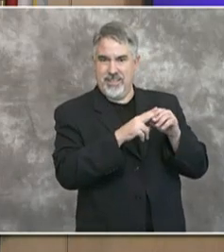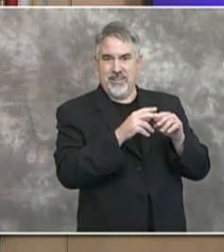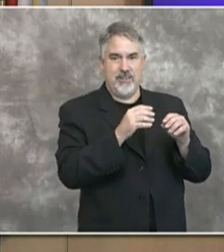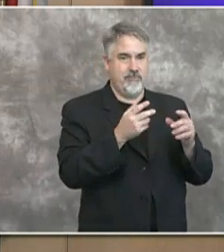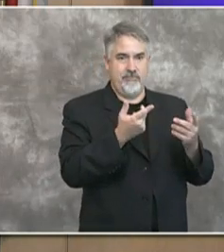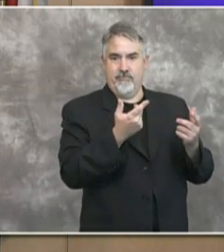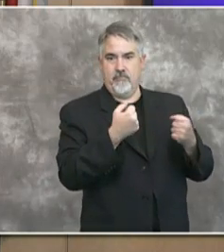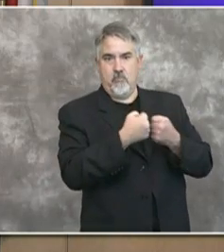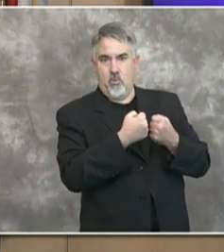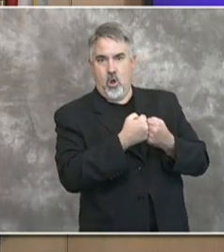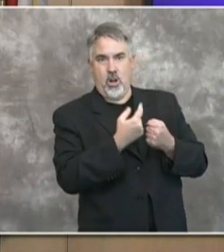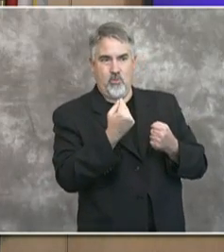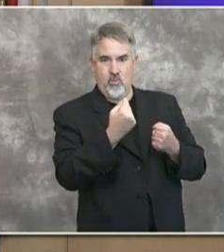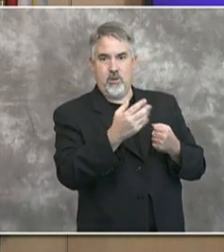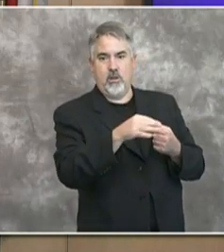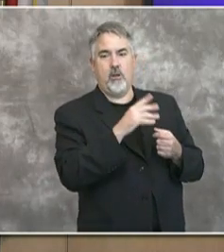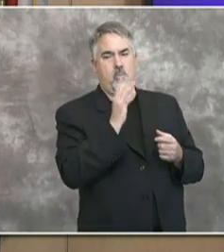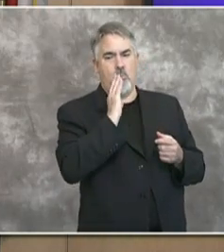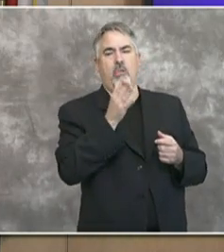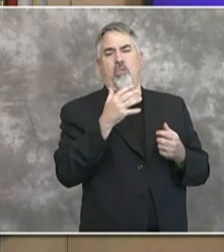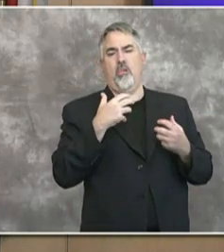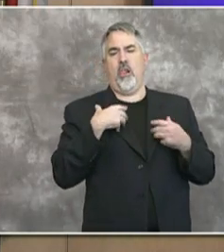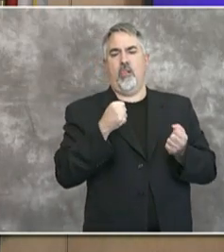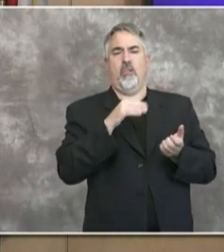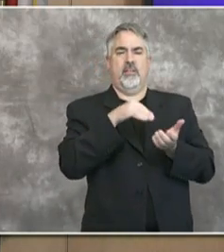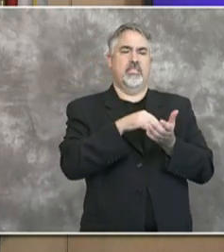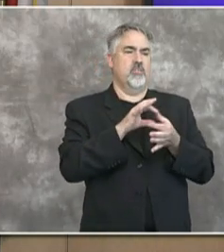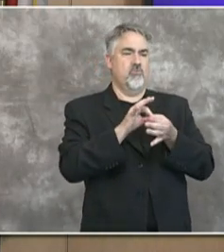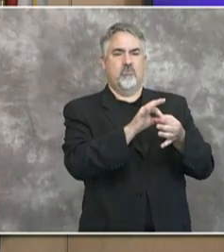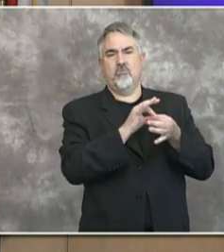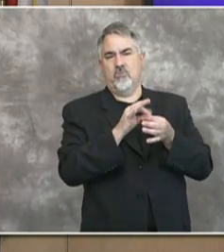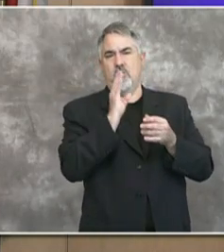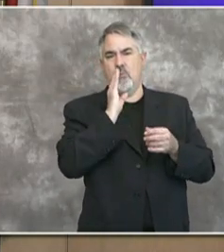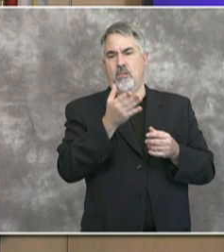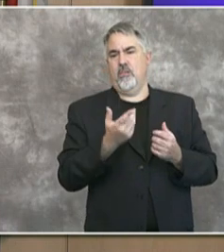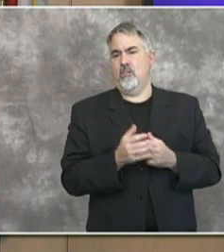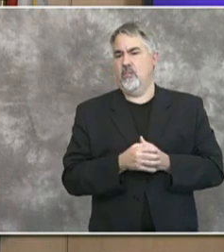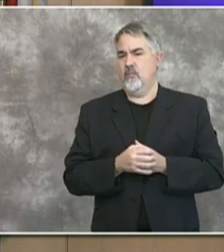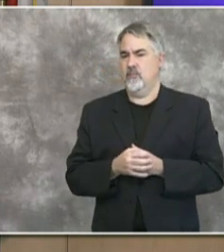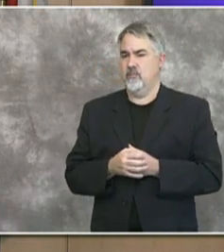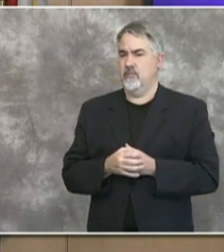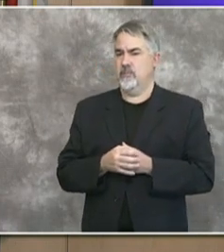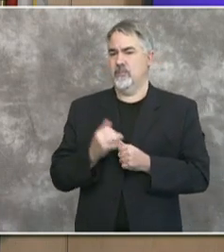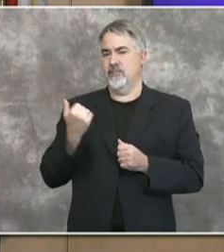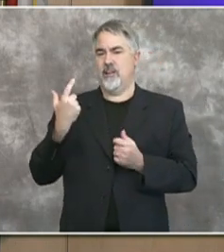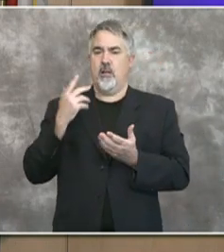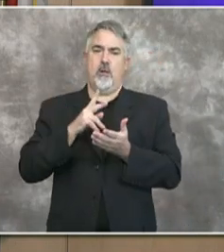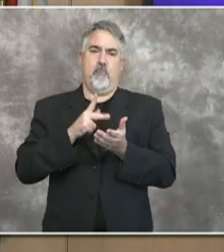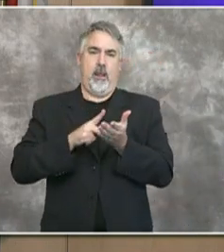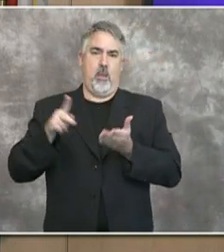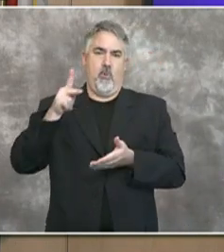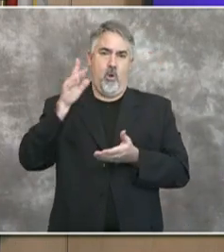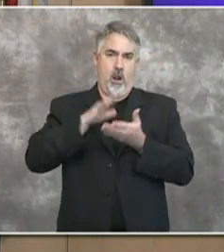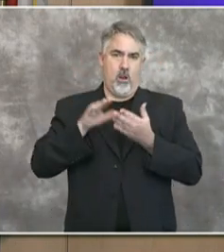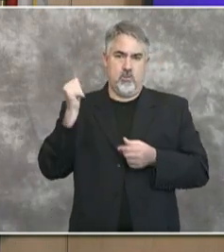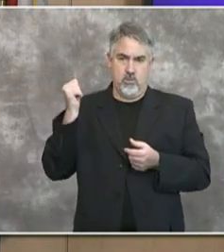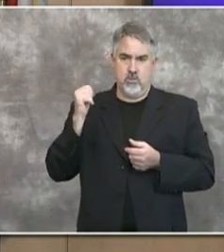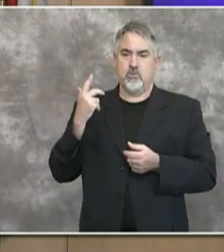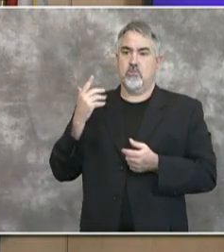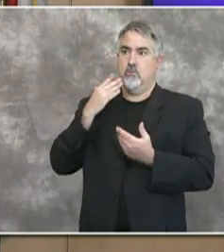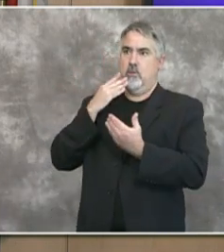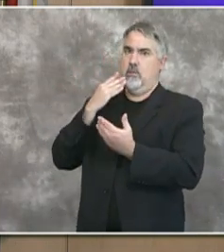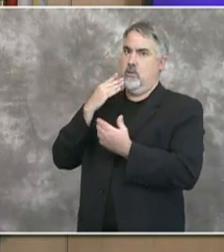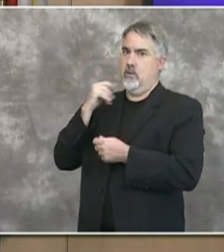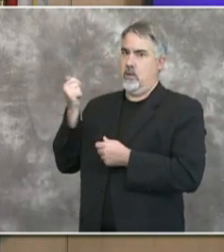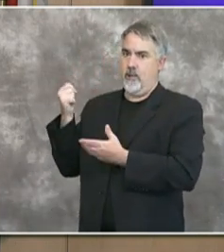system is all interconnected, and there was already significant progress being made towards establishing that at Palomar. And we are grateful to the state of California for